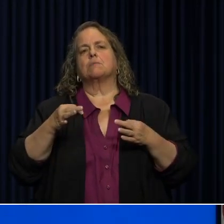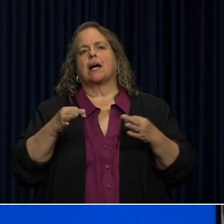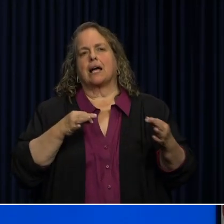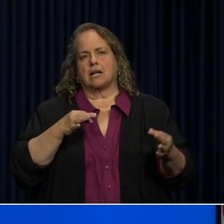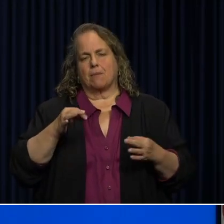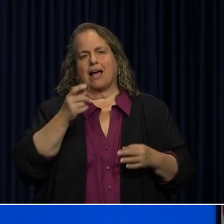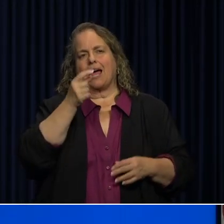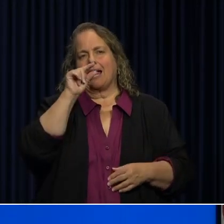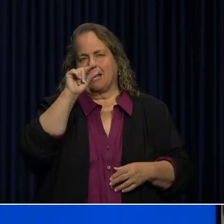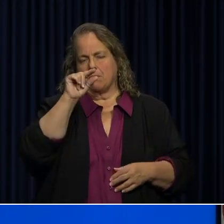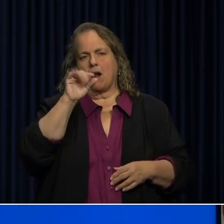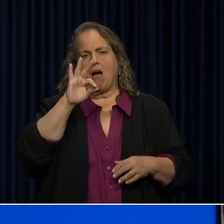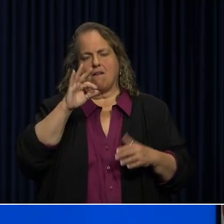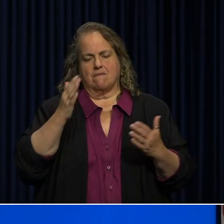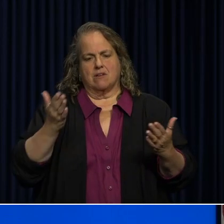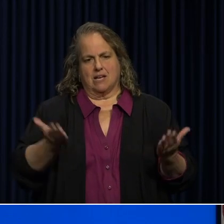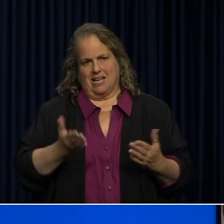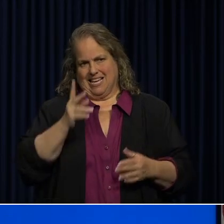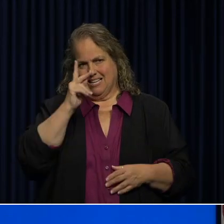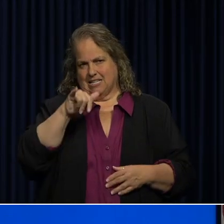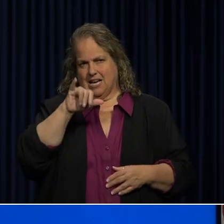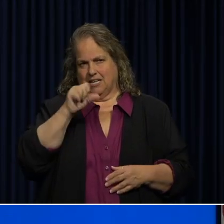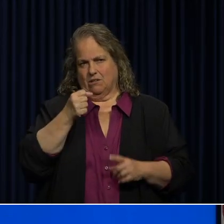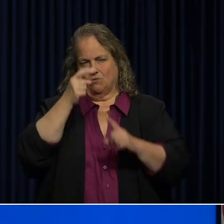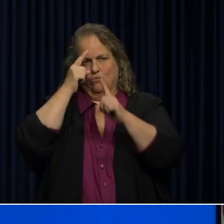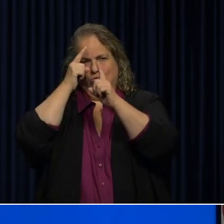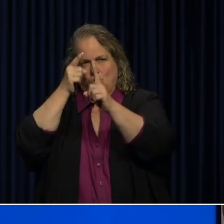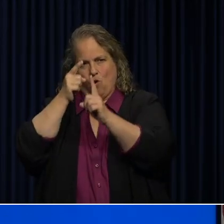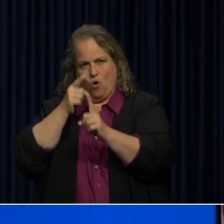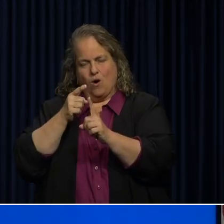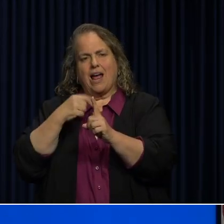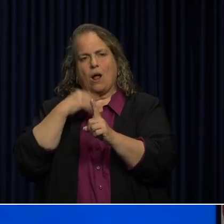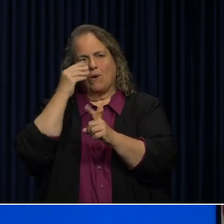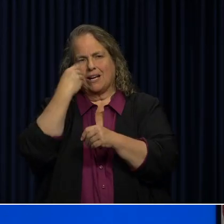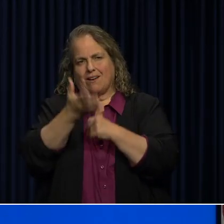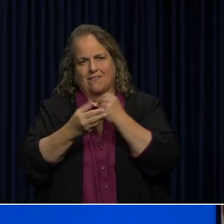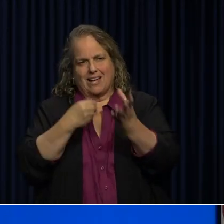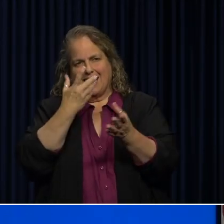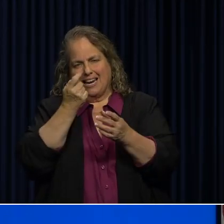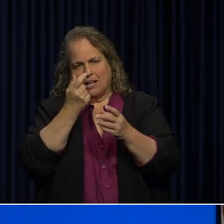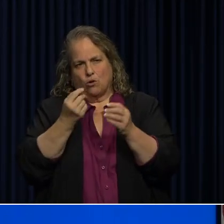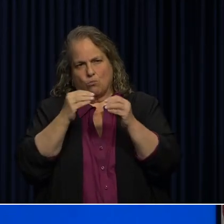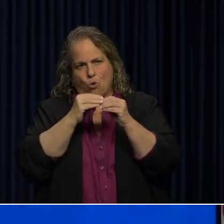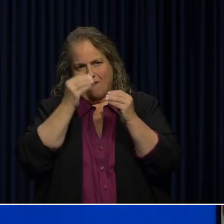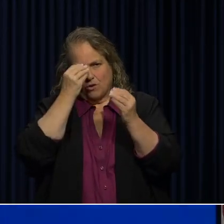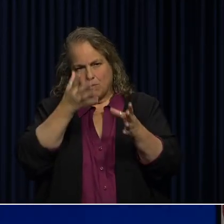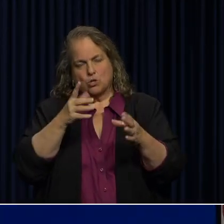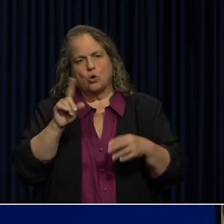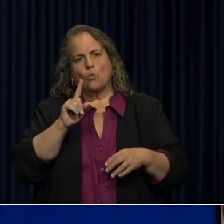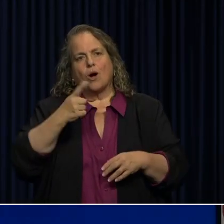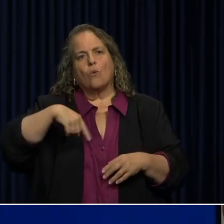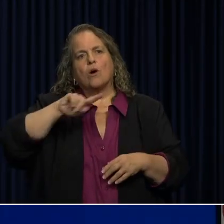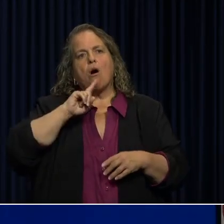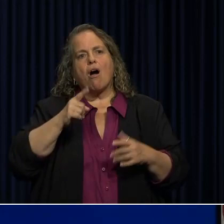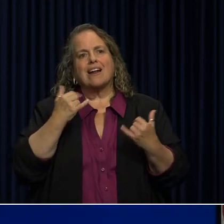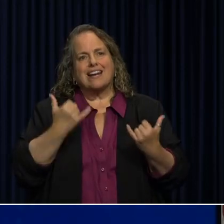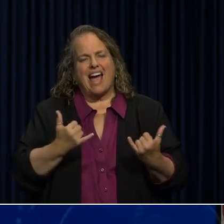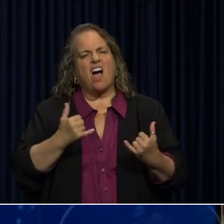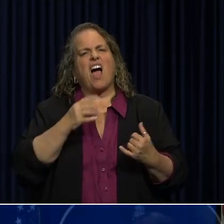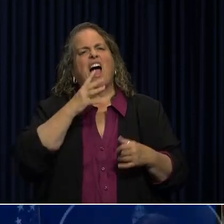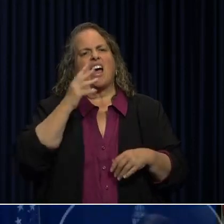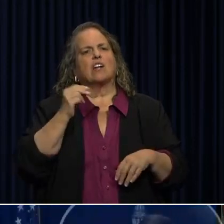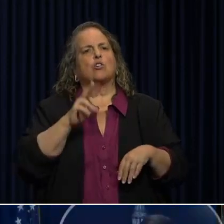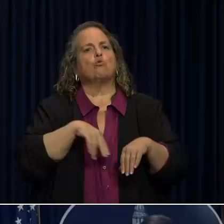the benchmarks, and I'm going to fill in on a little more information on where we are and do some of our normal